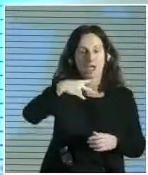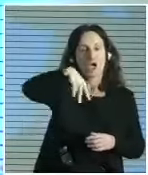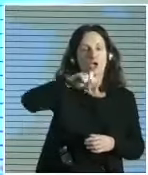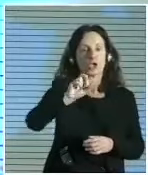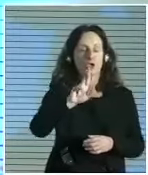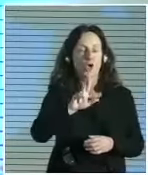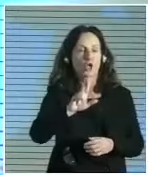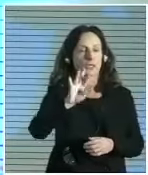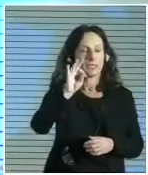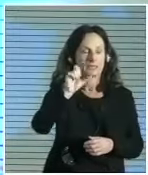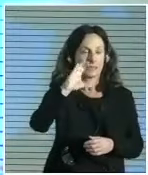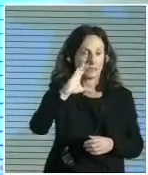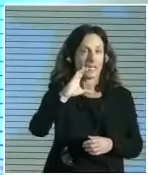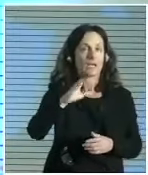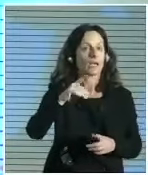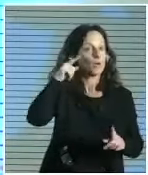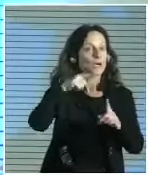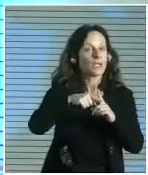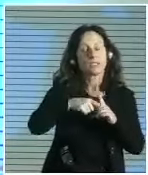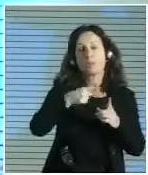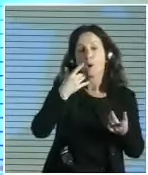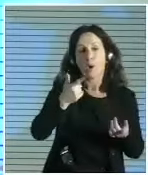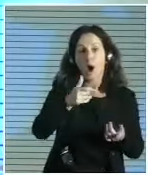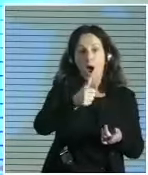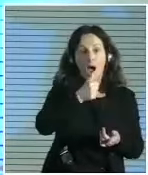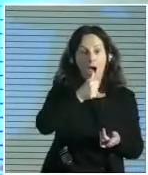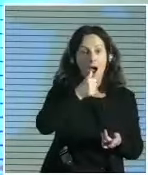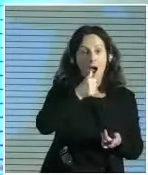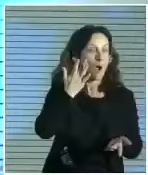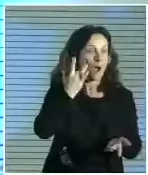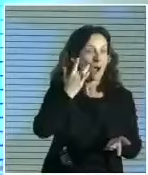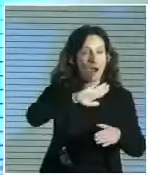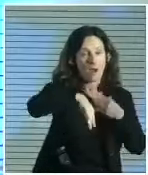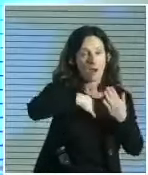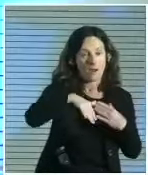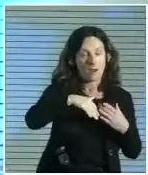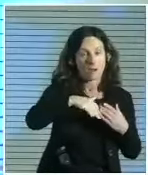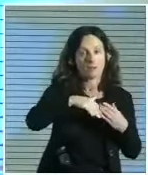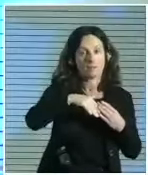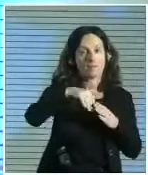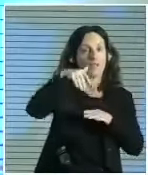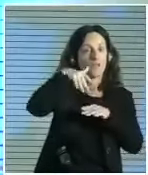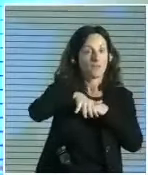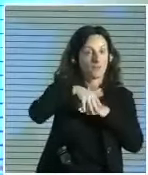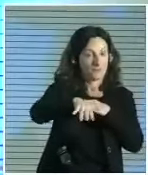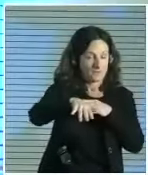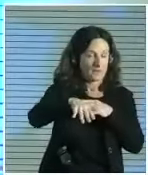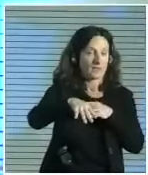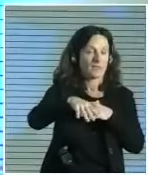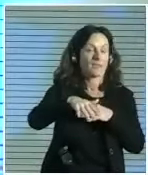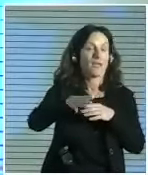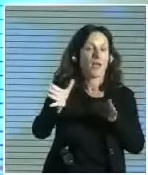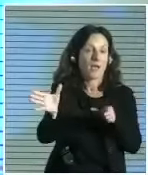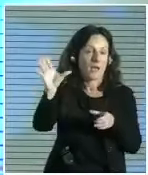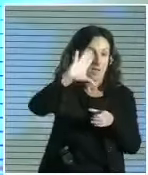water in a good quality. We installed new machine to fill bottles and close the bottles.